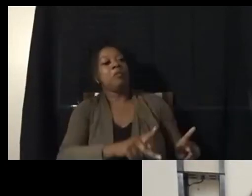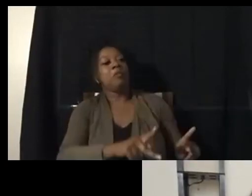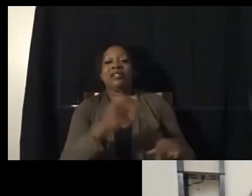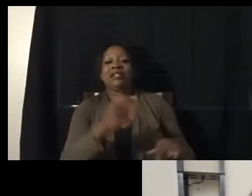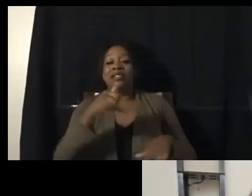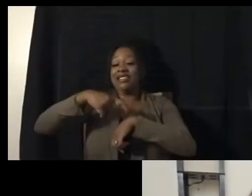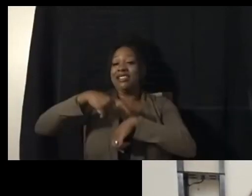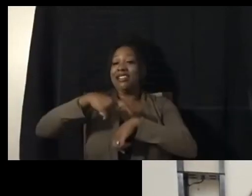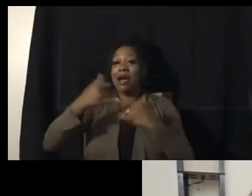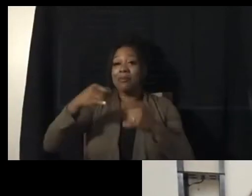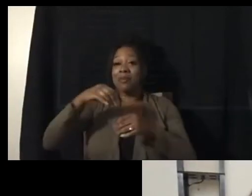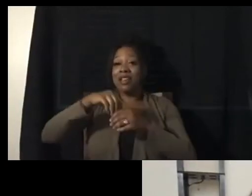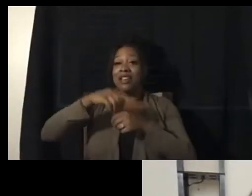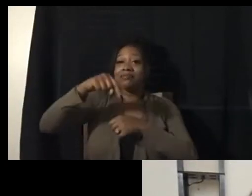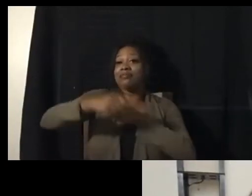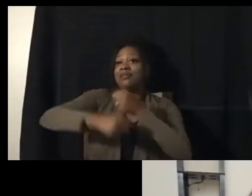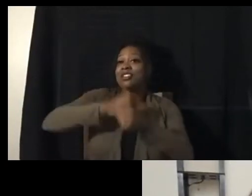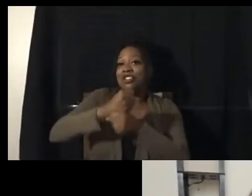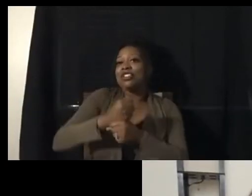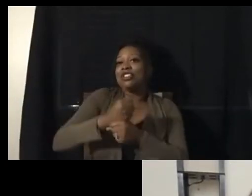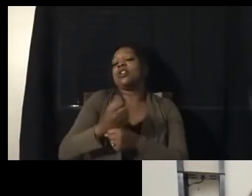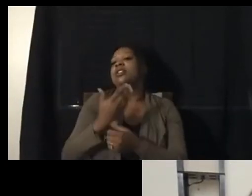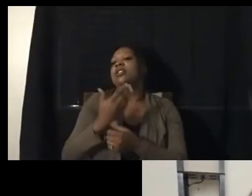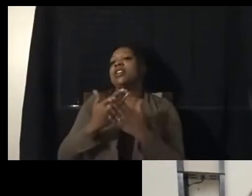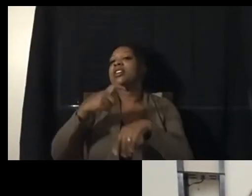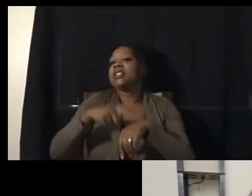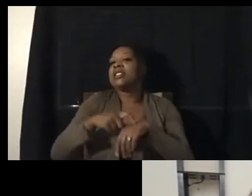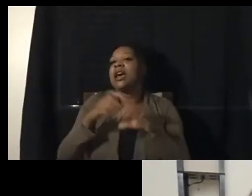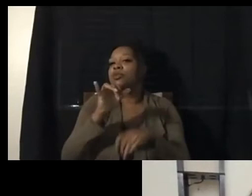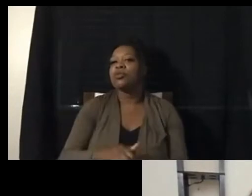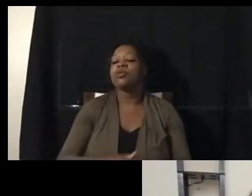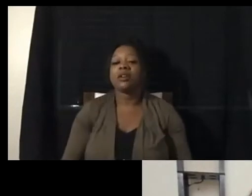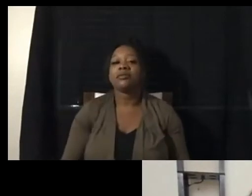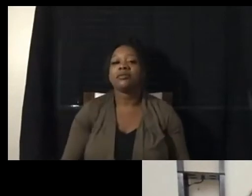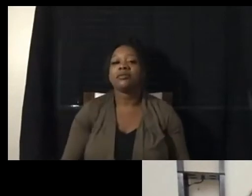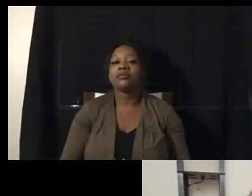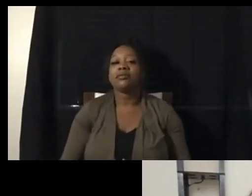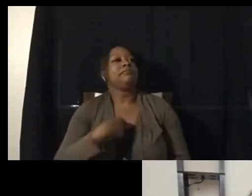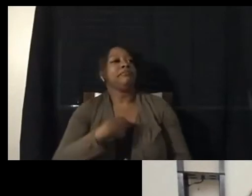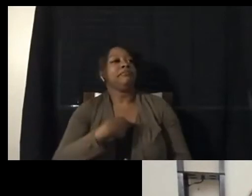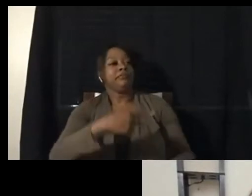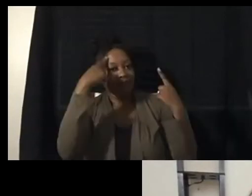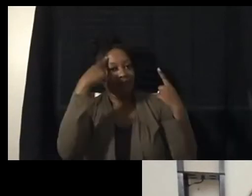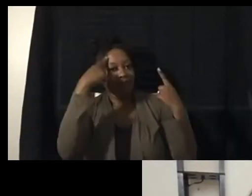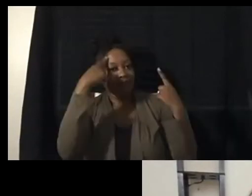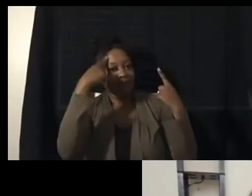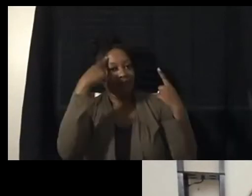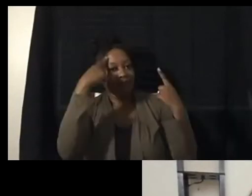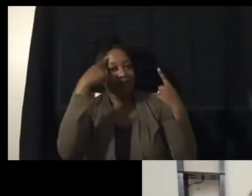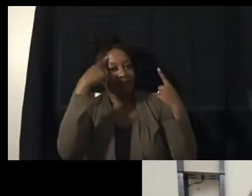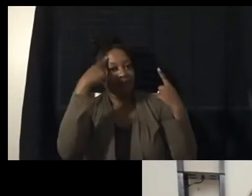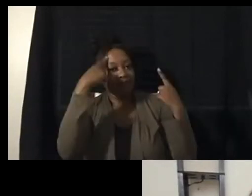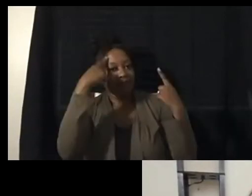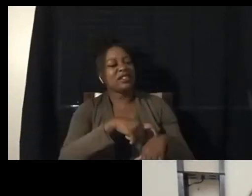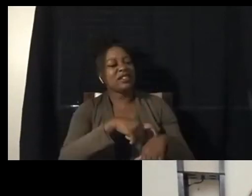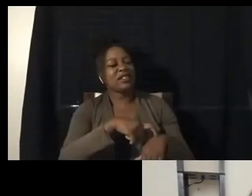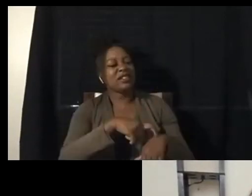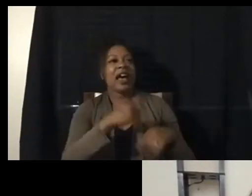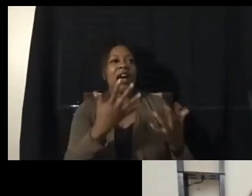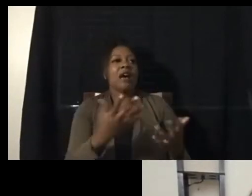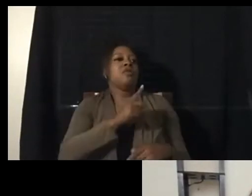I agree. I totally agree. Now is the time to really, really push the envelope for diversity and